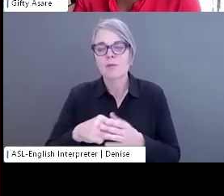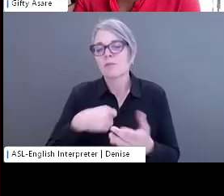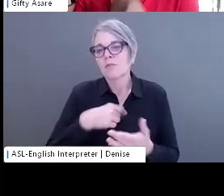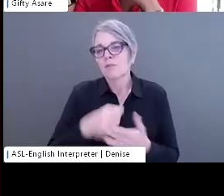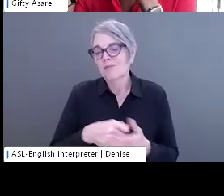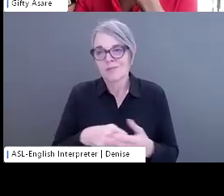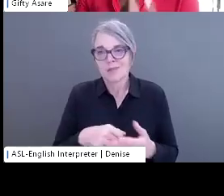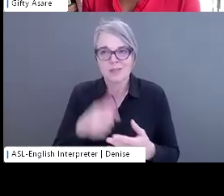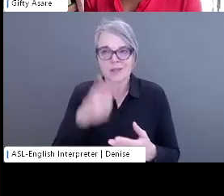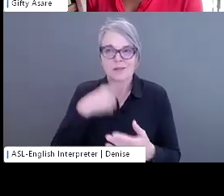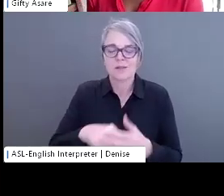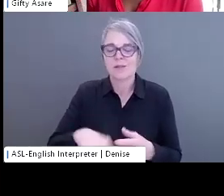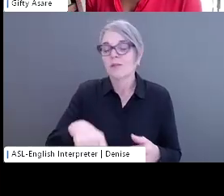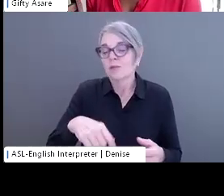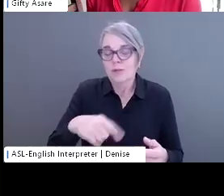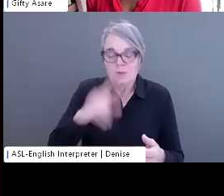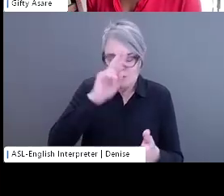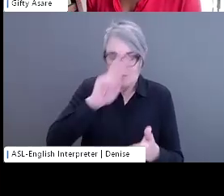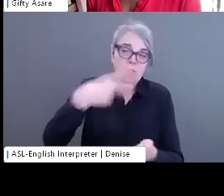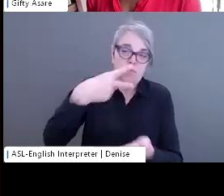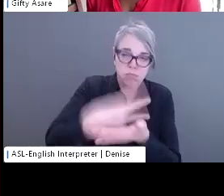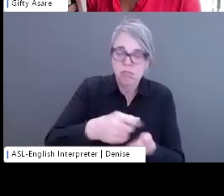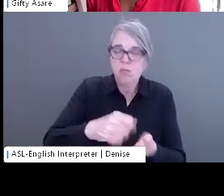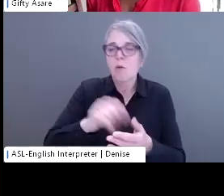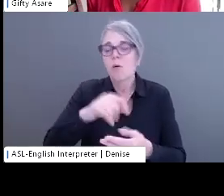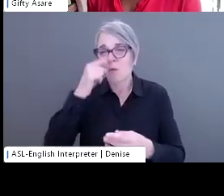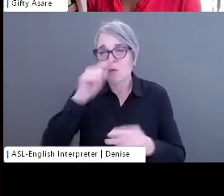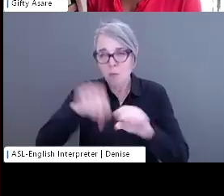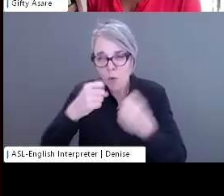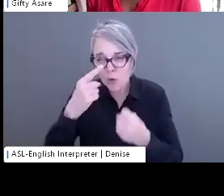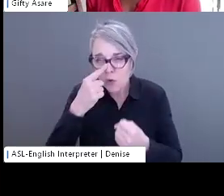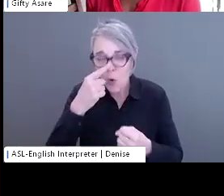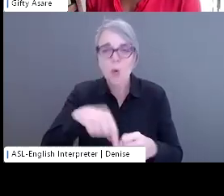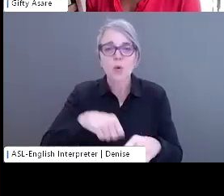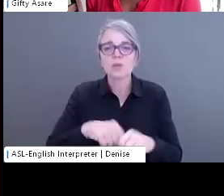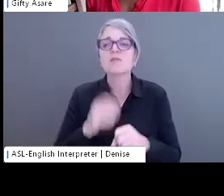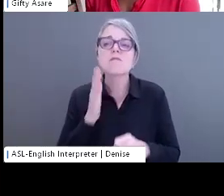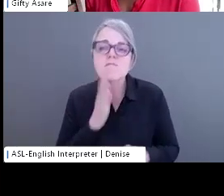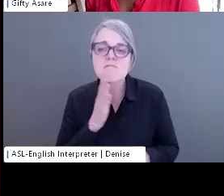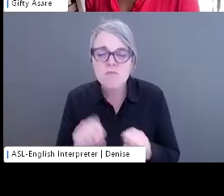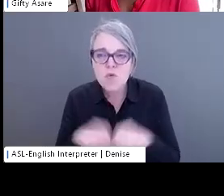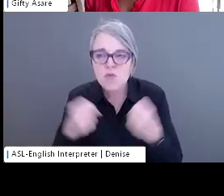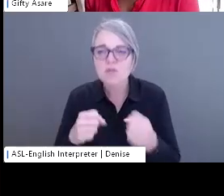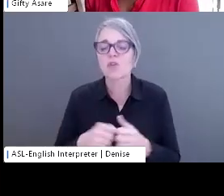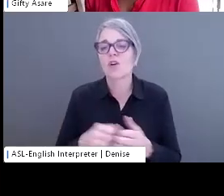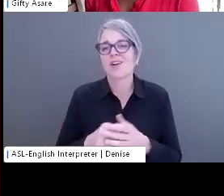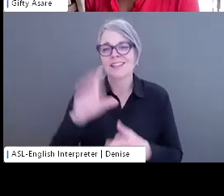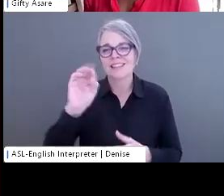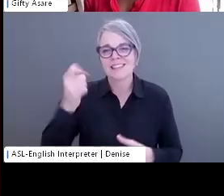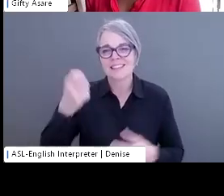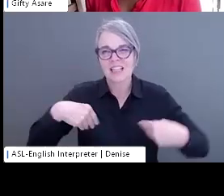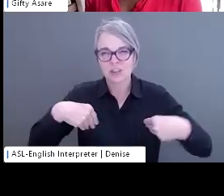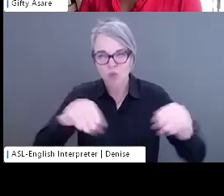jaw, sex trafficking, smashing head into walls, a gun shooting, and